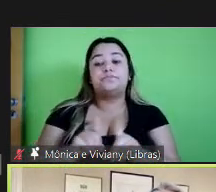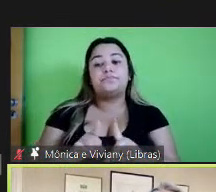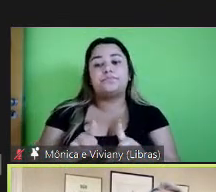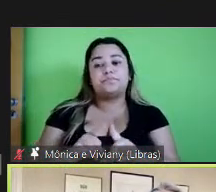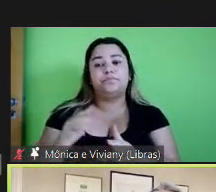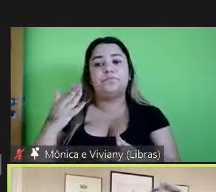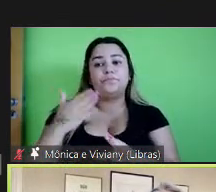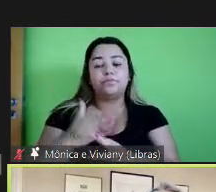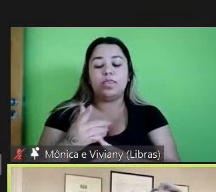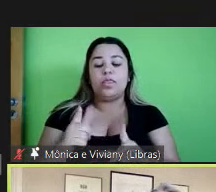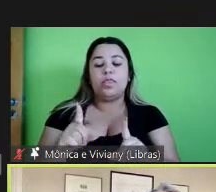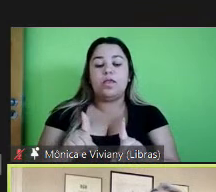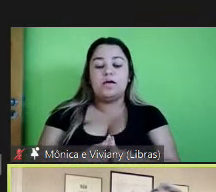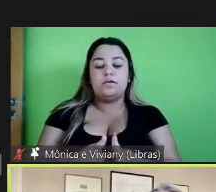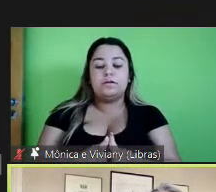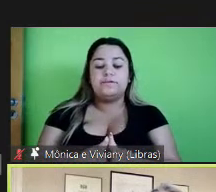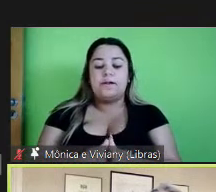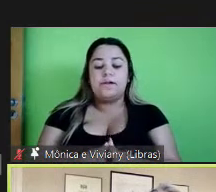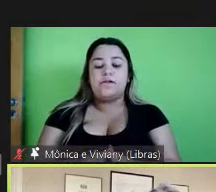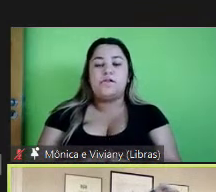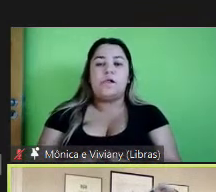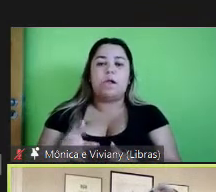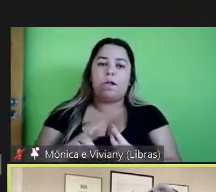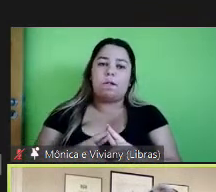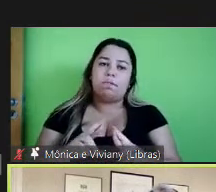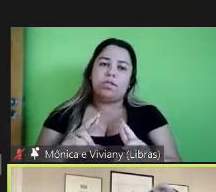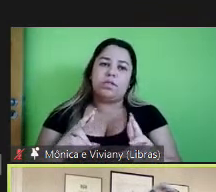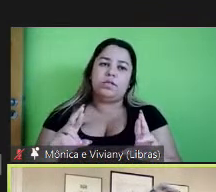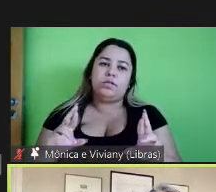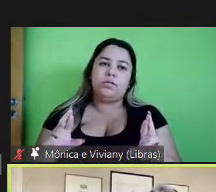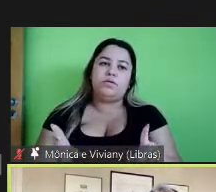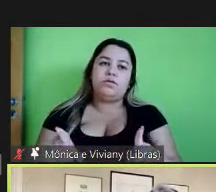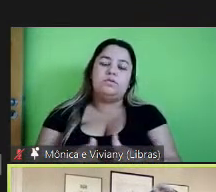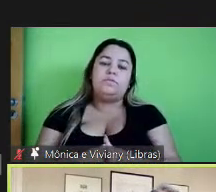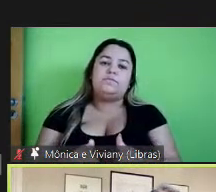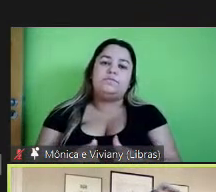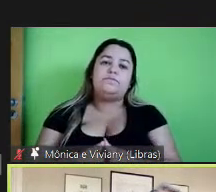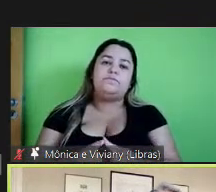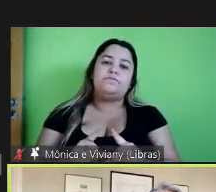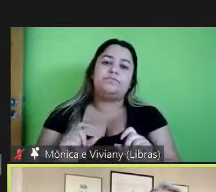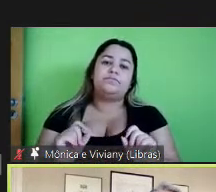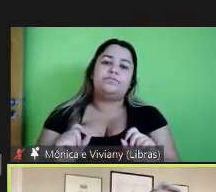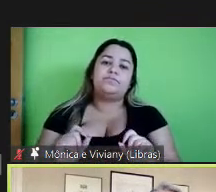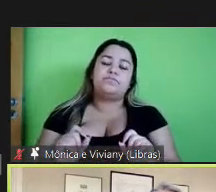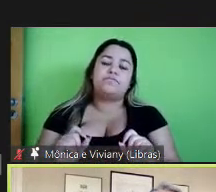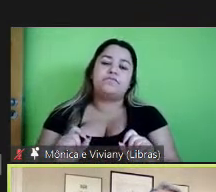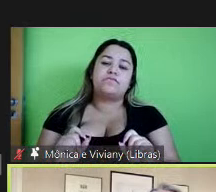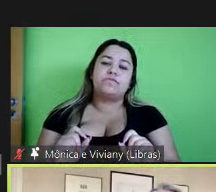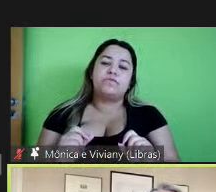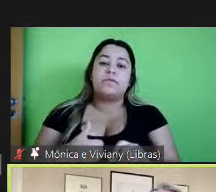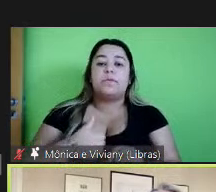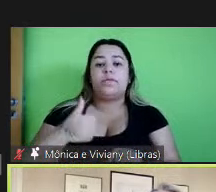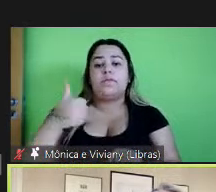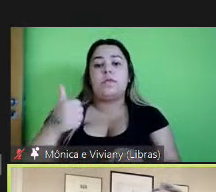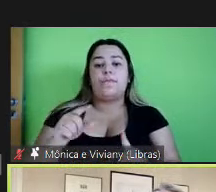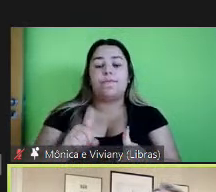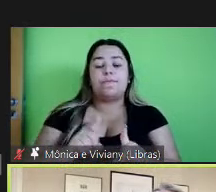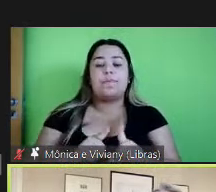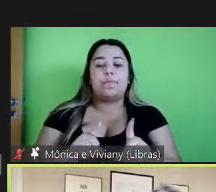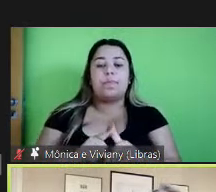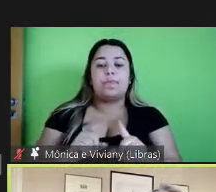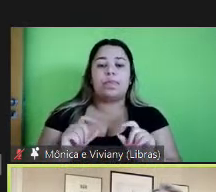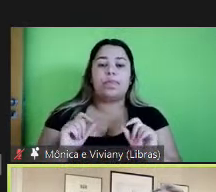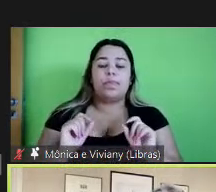improved health is the most beneficial approach. So here are the 5 A's. Although I've listed